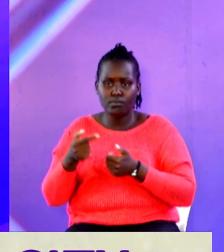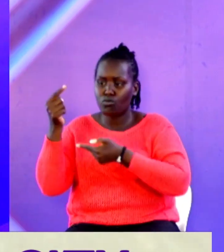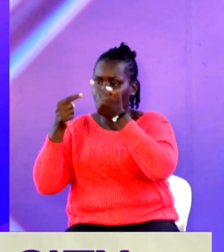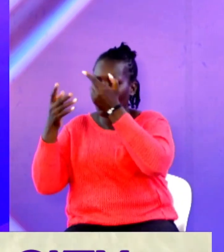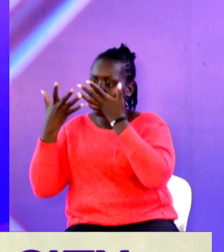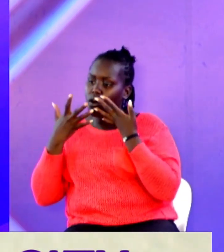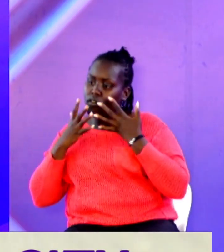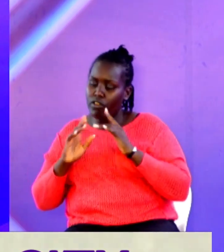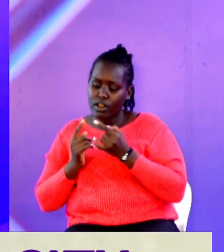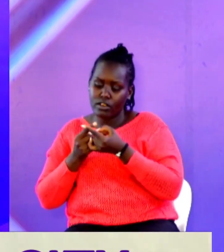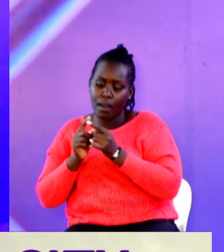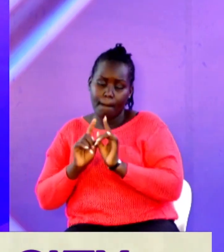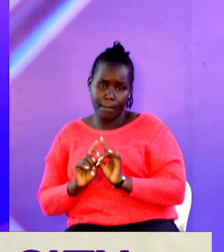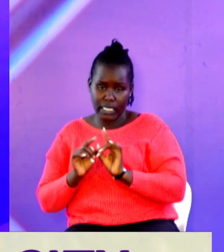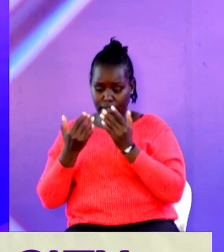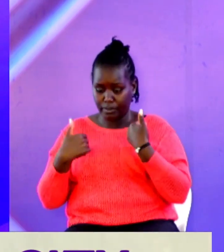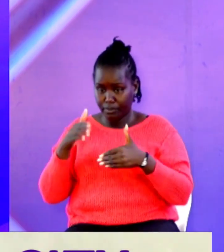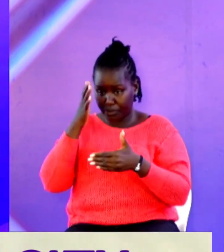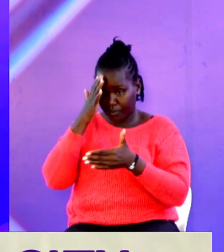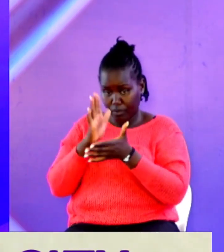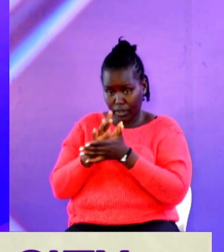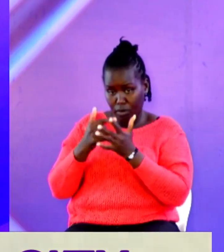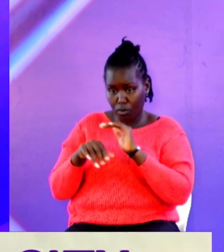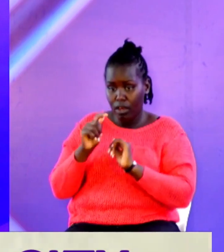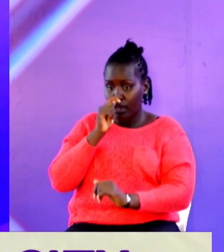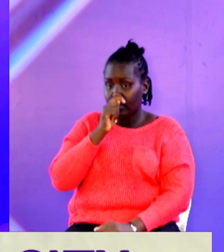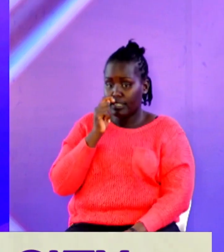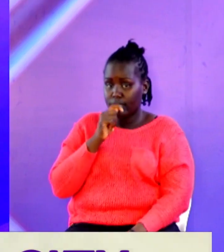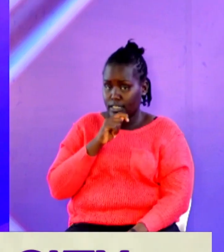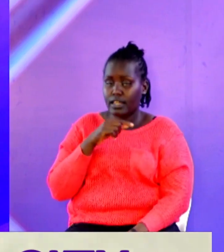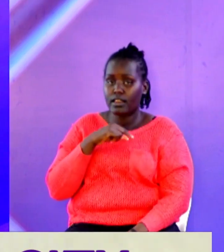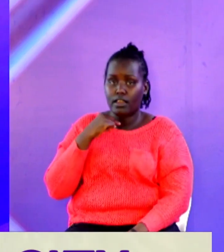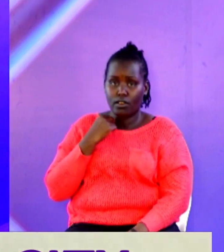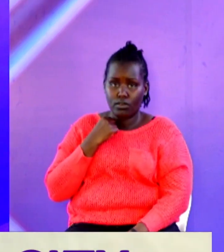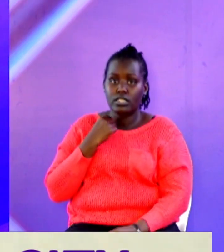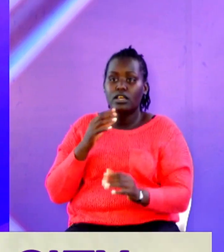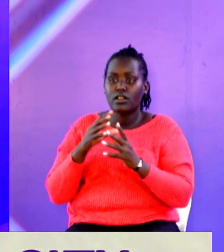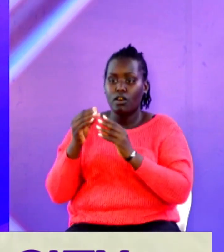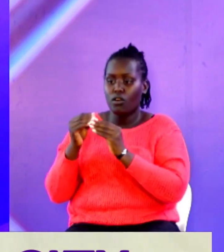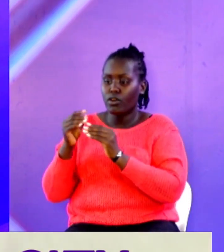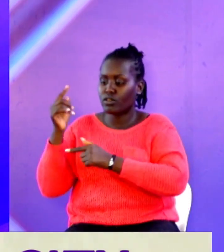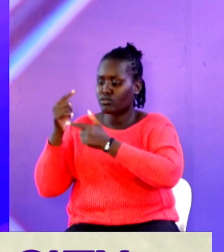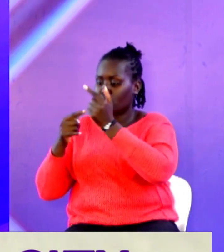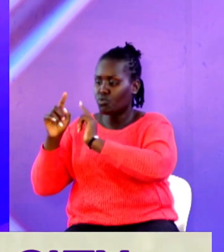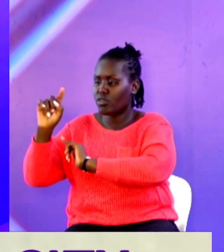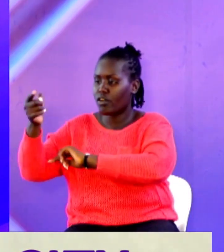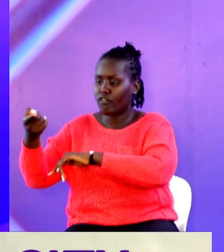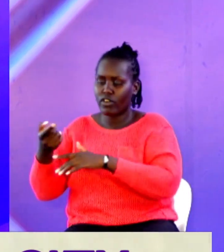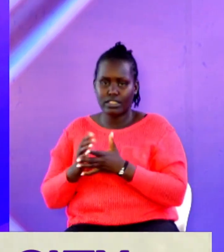but I believe Tanzania, because they are hosting, they are going to win their first